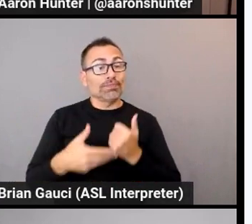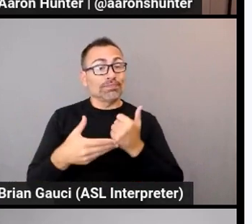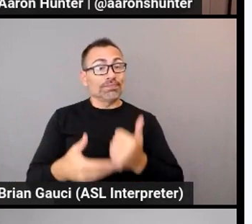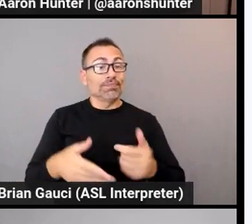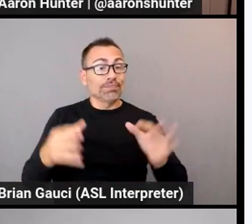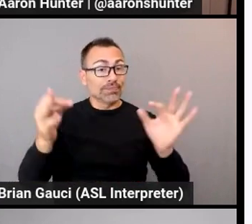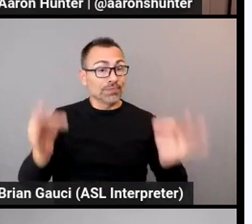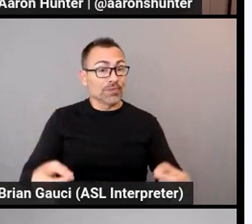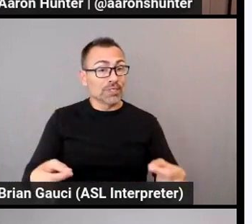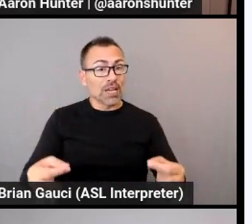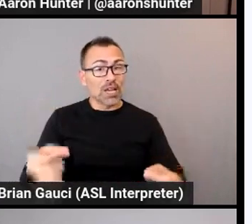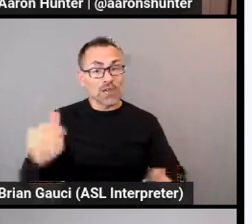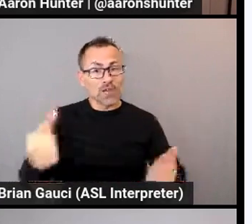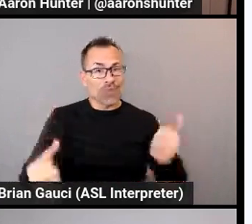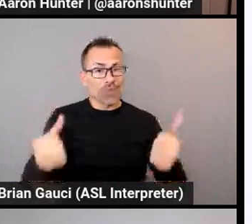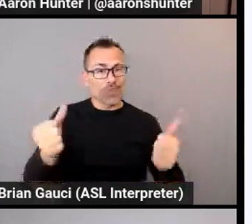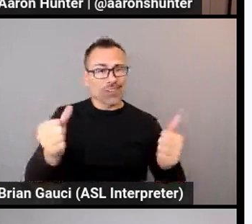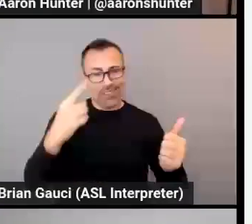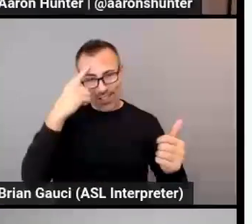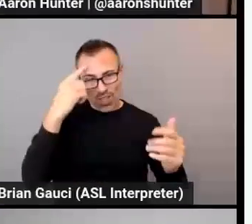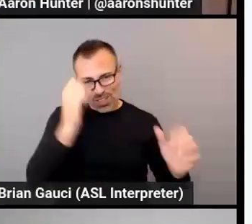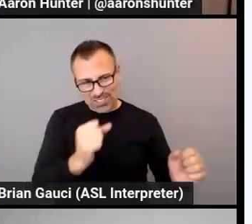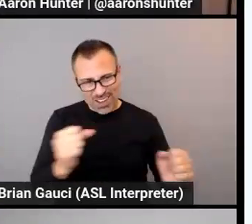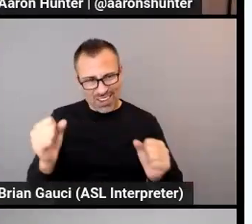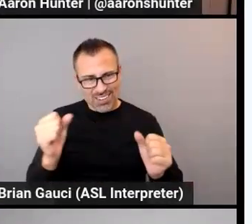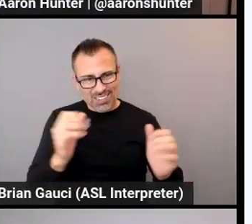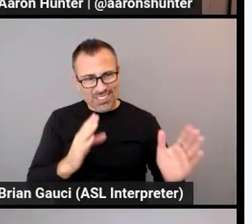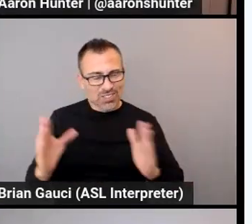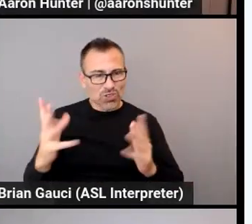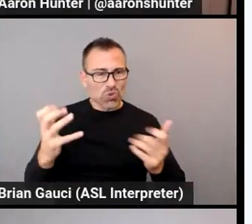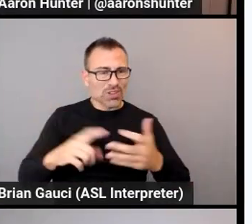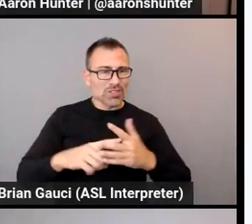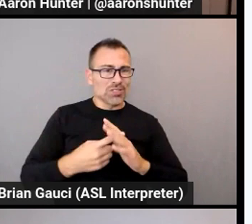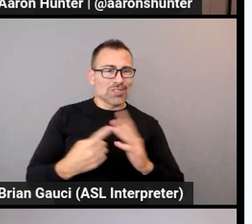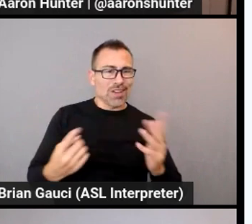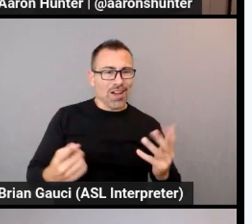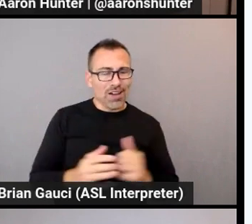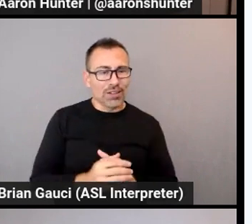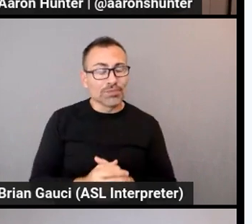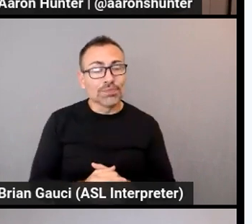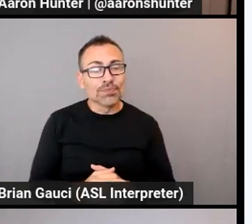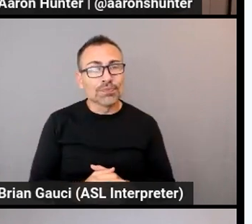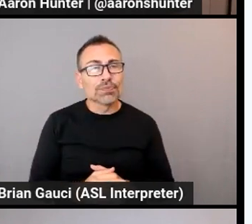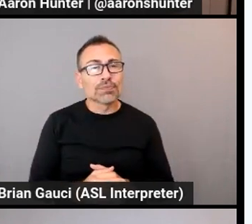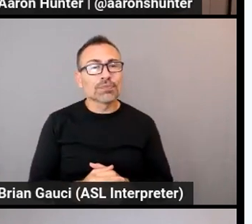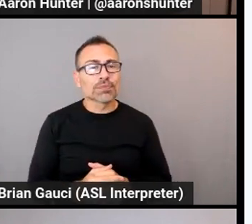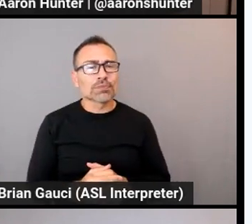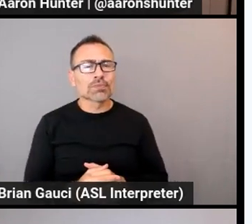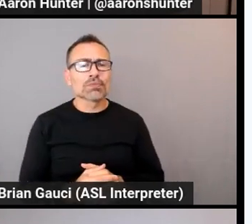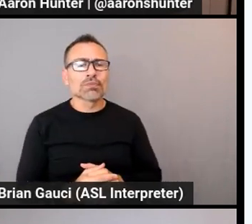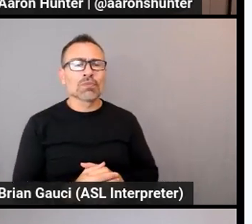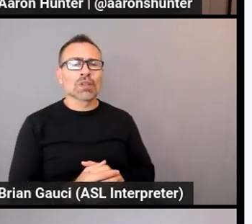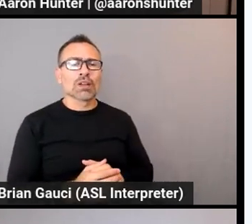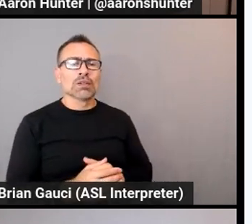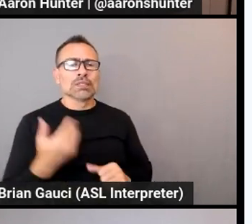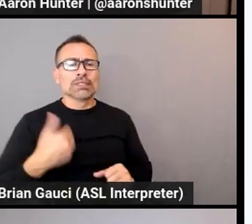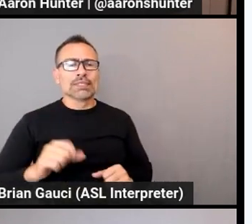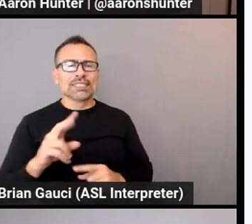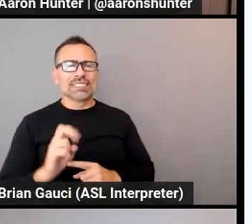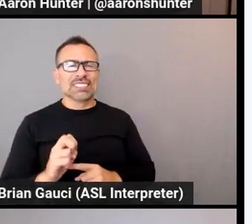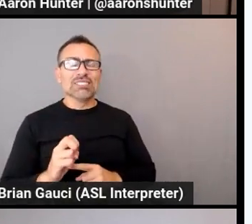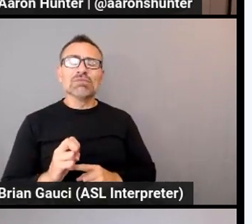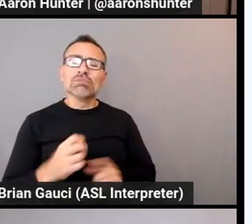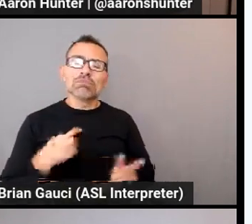what strategy you want to take. You want to start fan in, fan out, how you want to start with this. Yeah, I can imagine that from a developer perspective, if you're